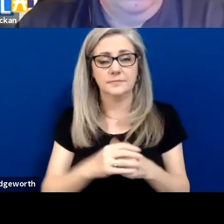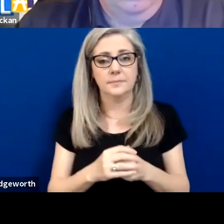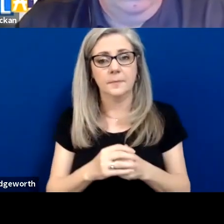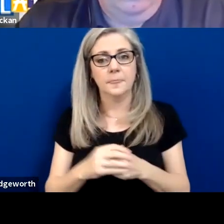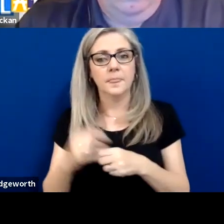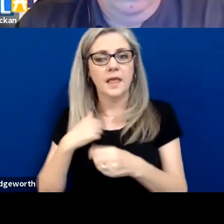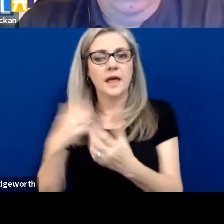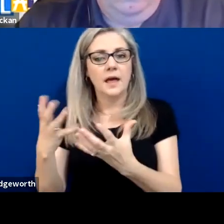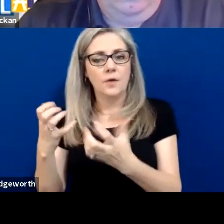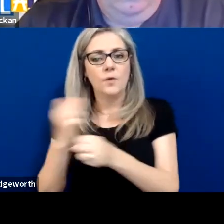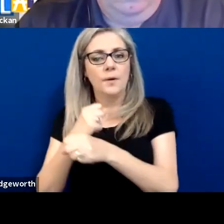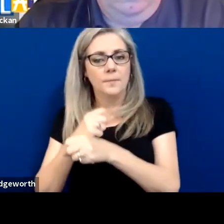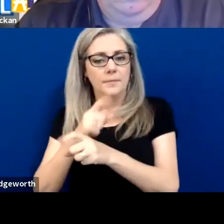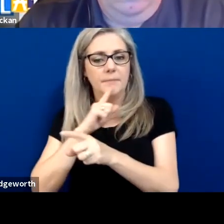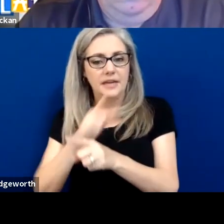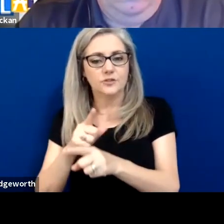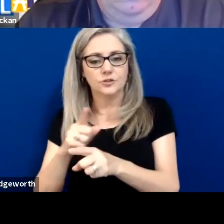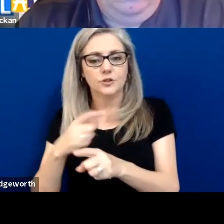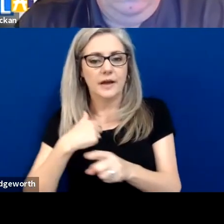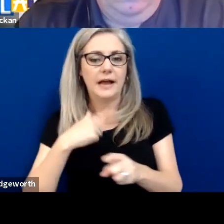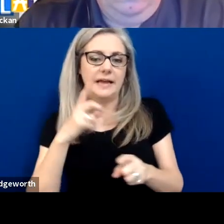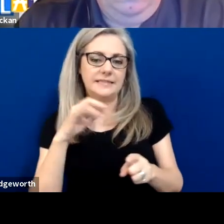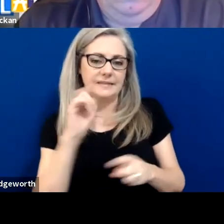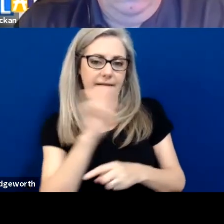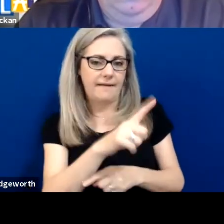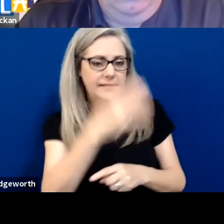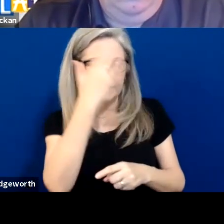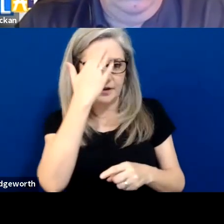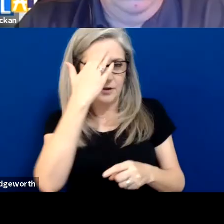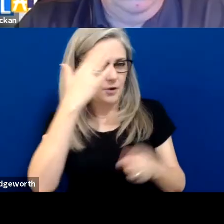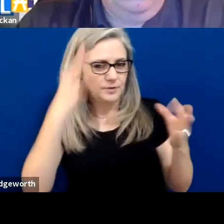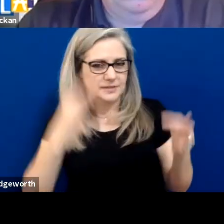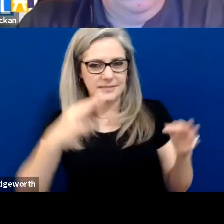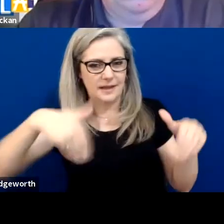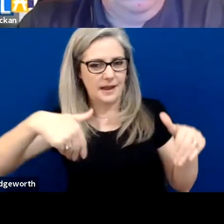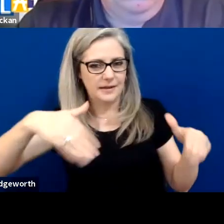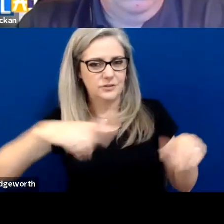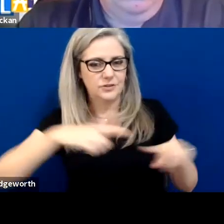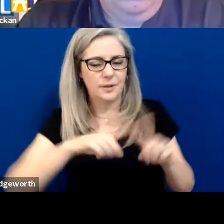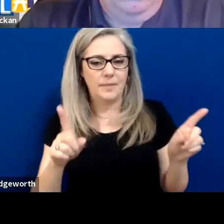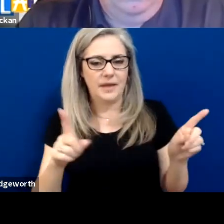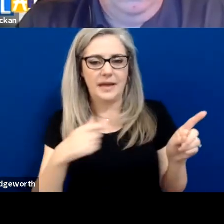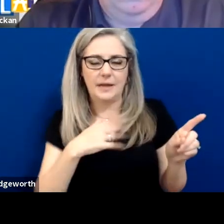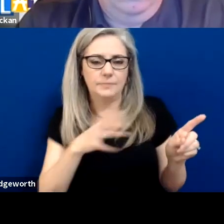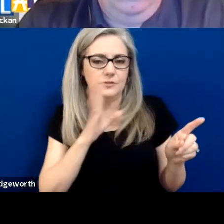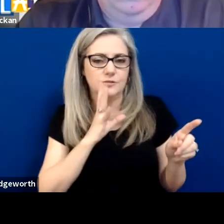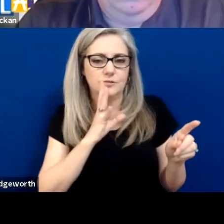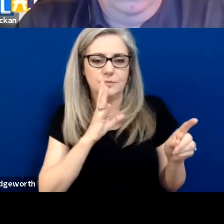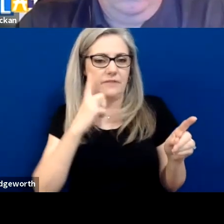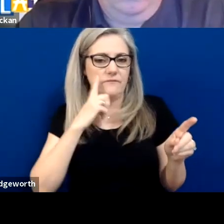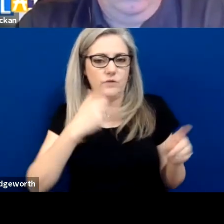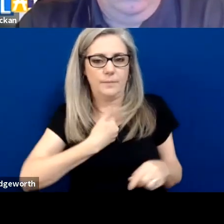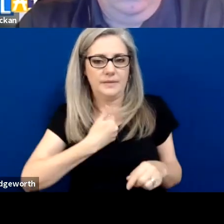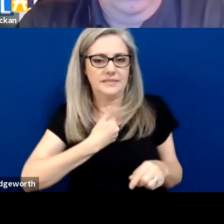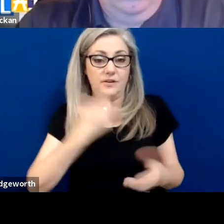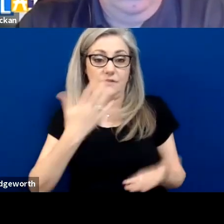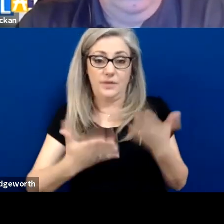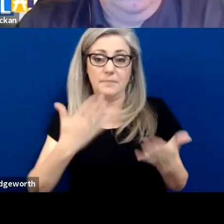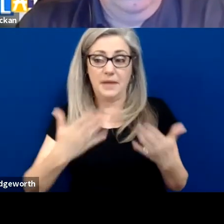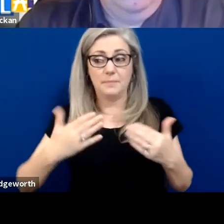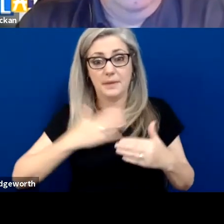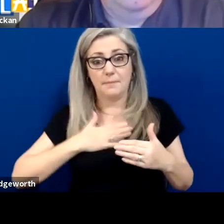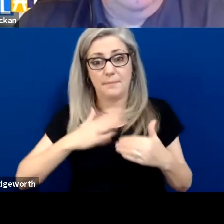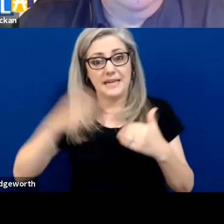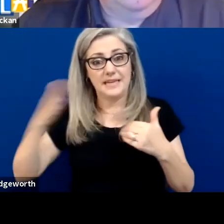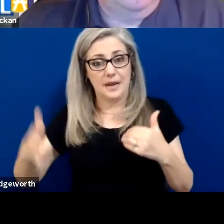sure that I address that. I know it's not decided yet, but that I know I'm speaking not just on myself, and I'm probably all my neighbors that are on the same street as well.